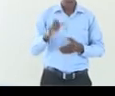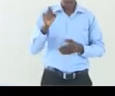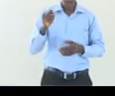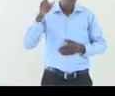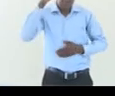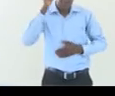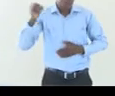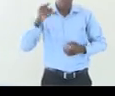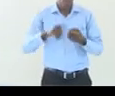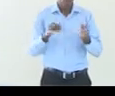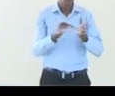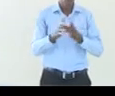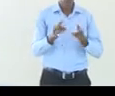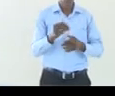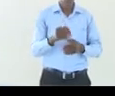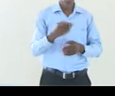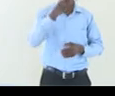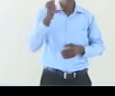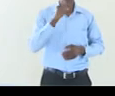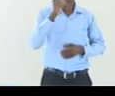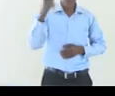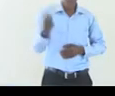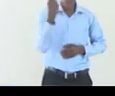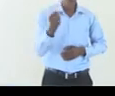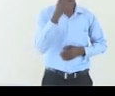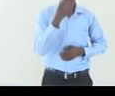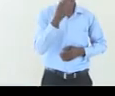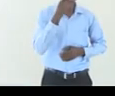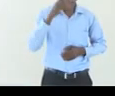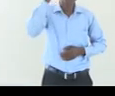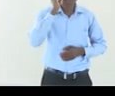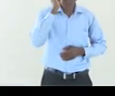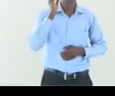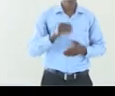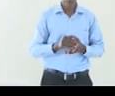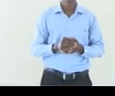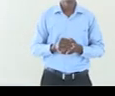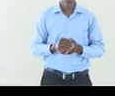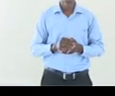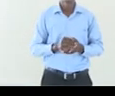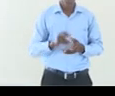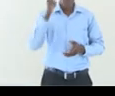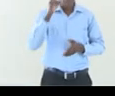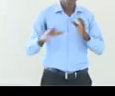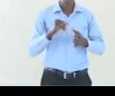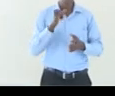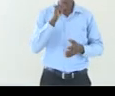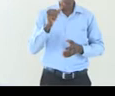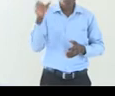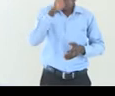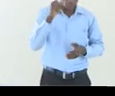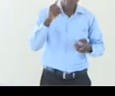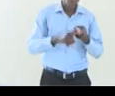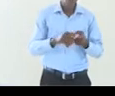So, listening to Jesus was not always a sweet experience. He did not seek to make himself popular with